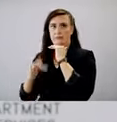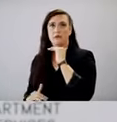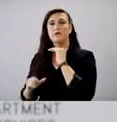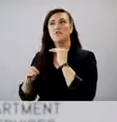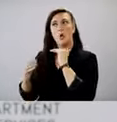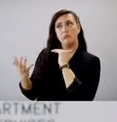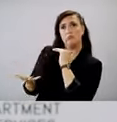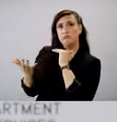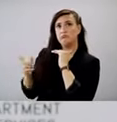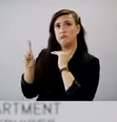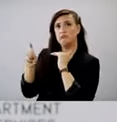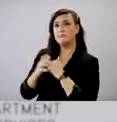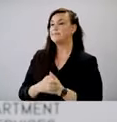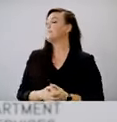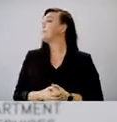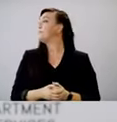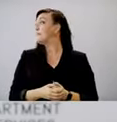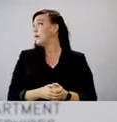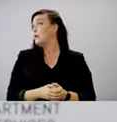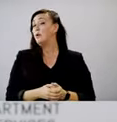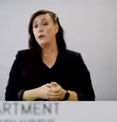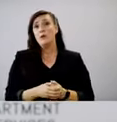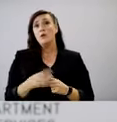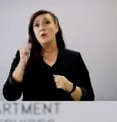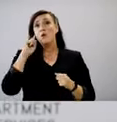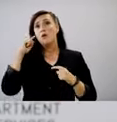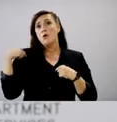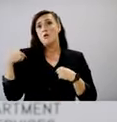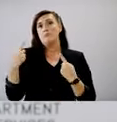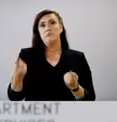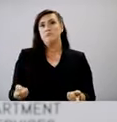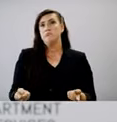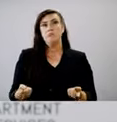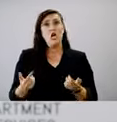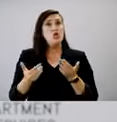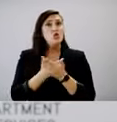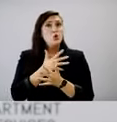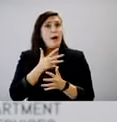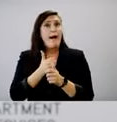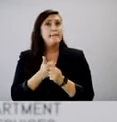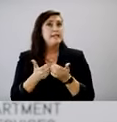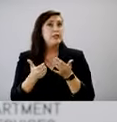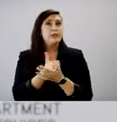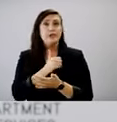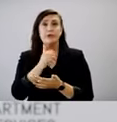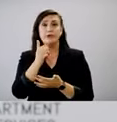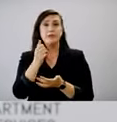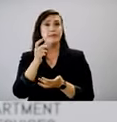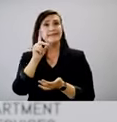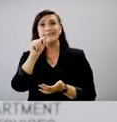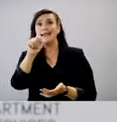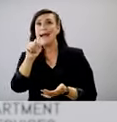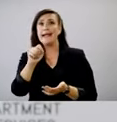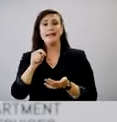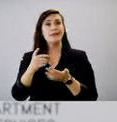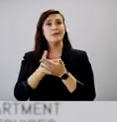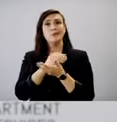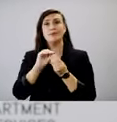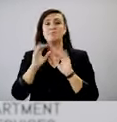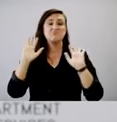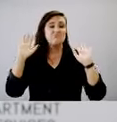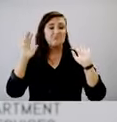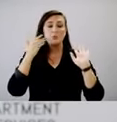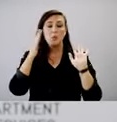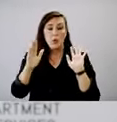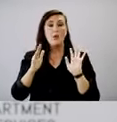restrictions, so on and so forth. So we haven't heard a newly updated date. Initially, they had told